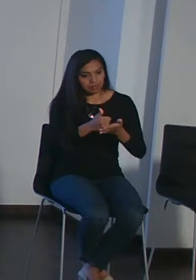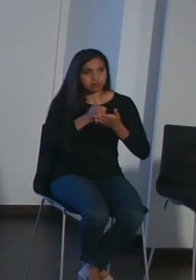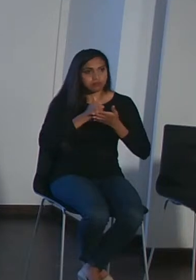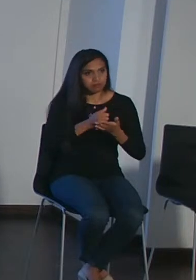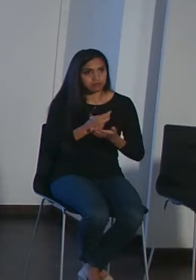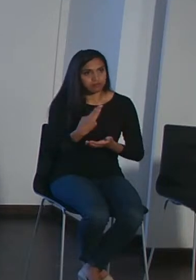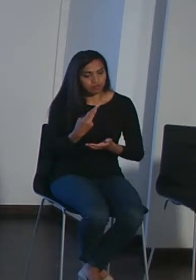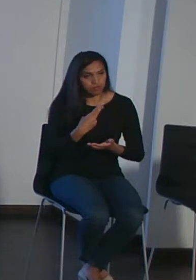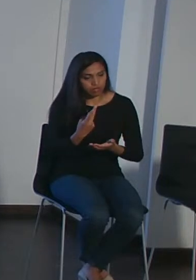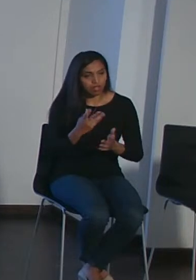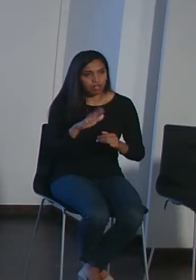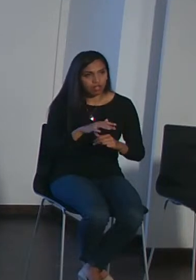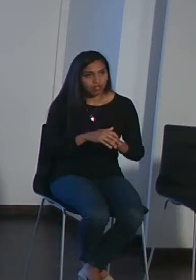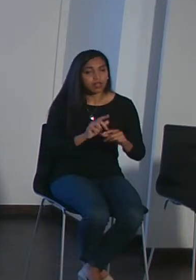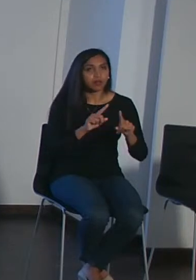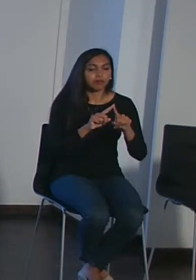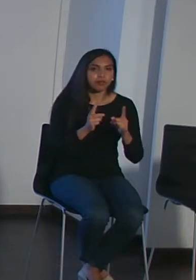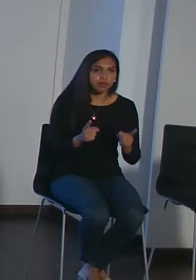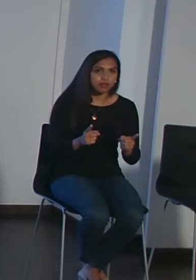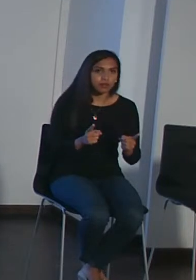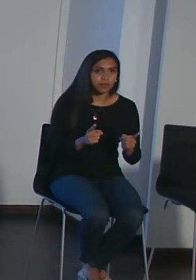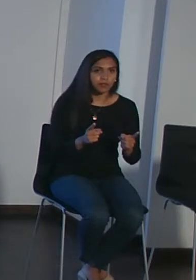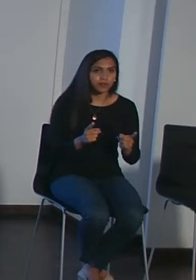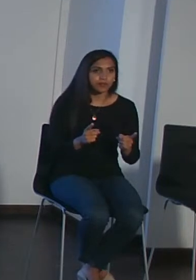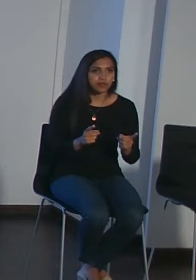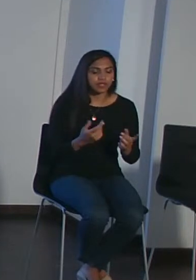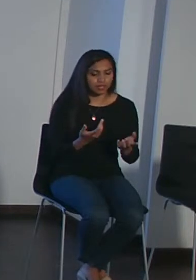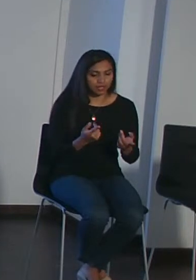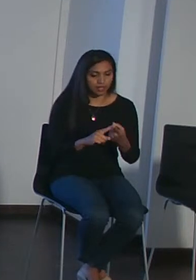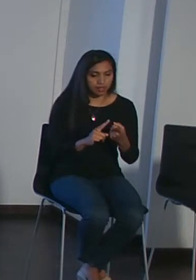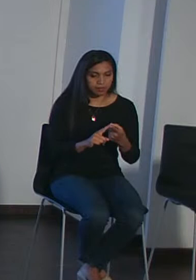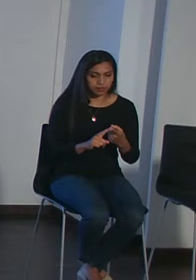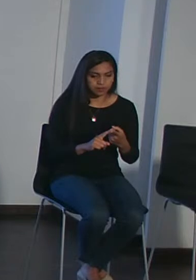dance, but at the same time, because